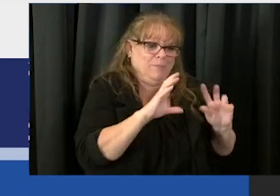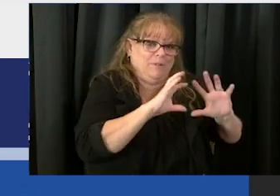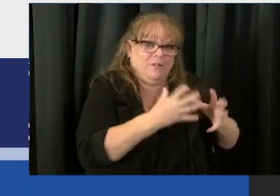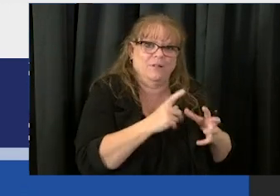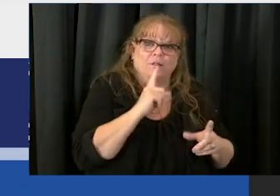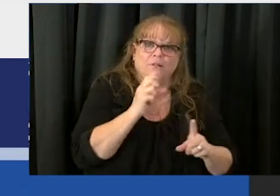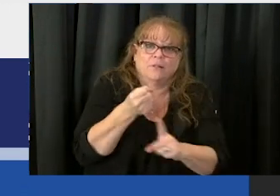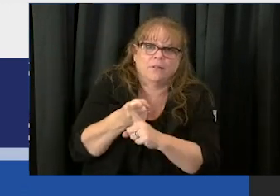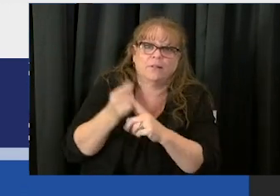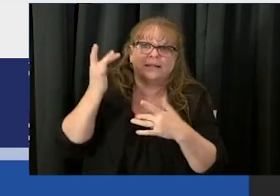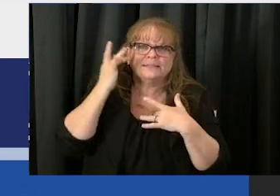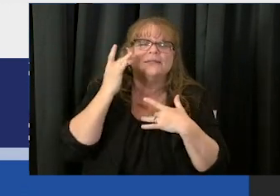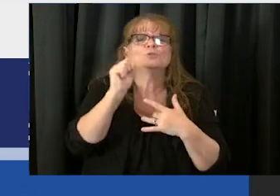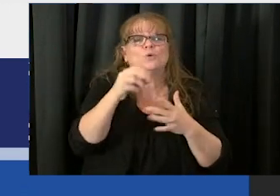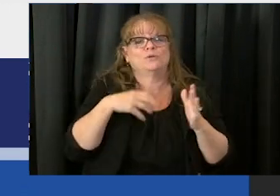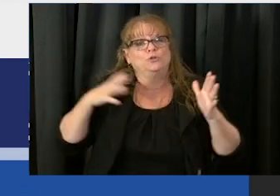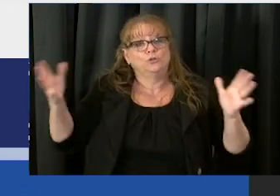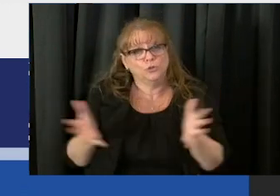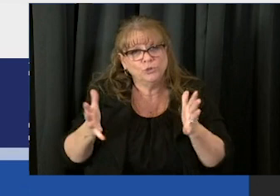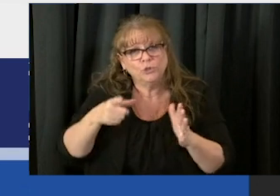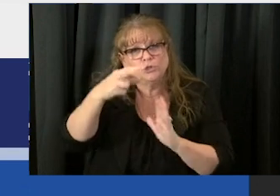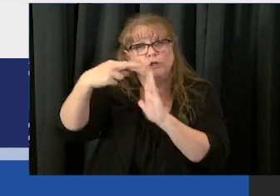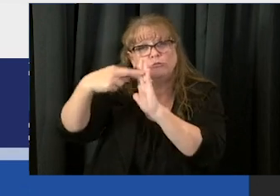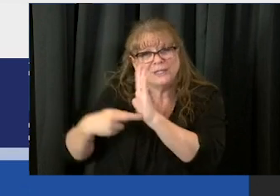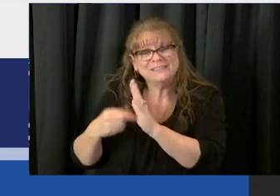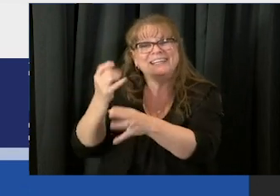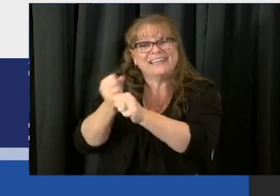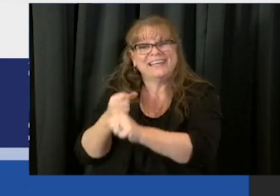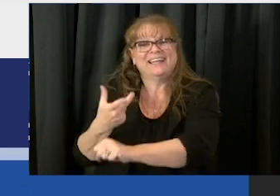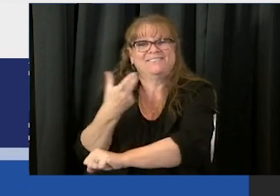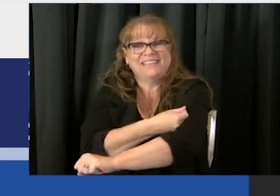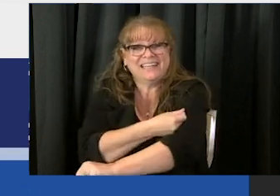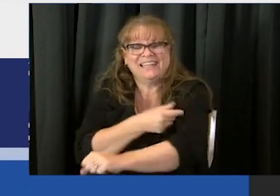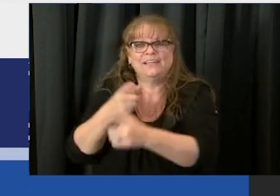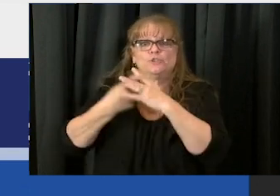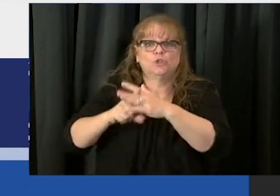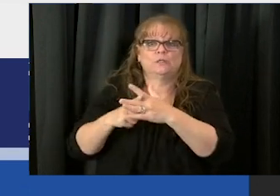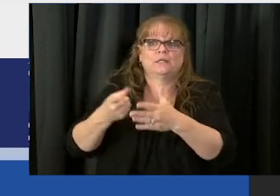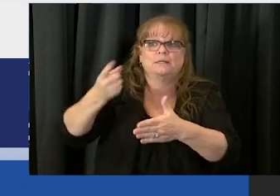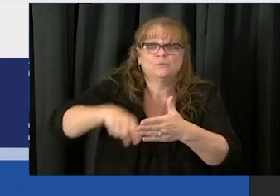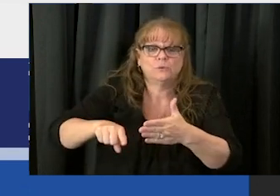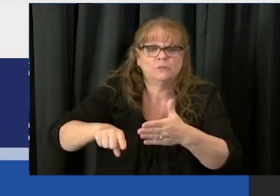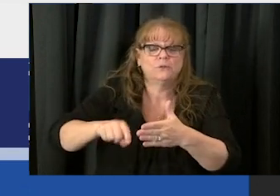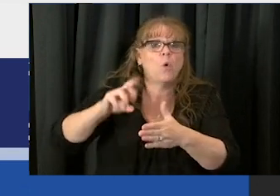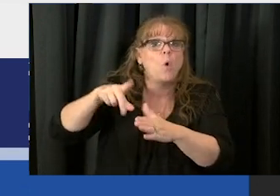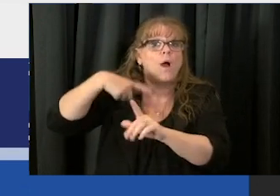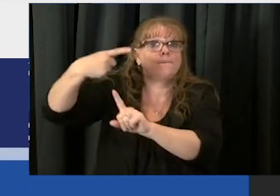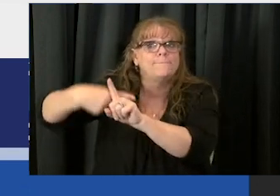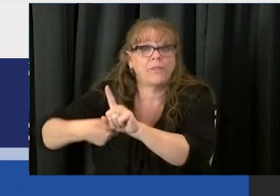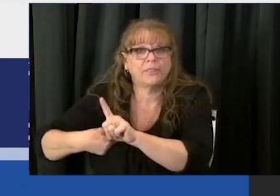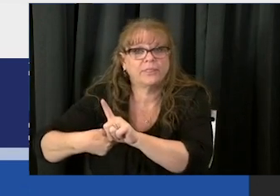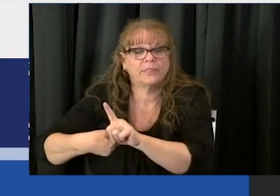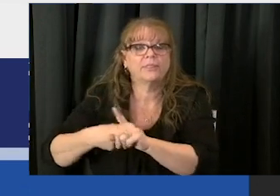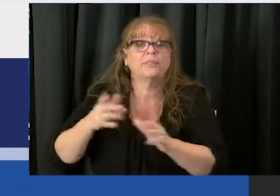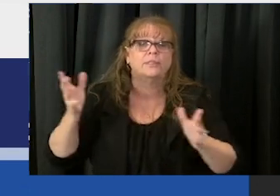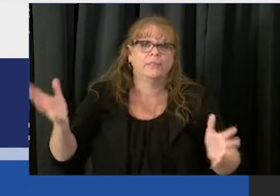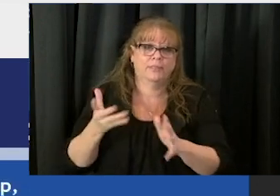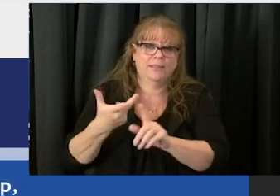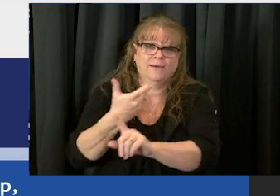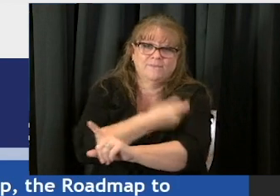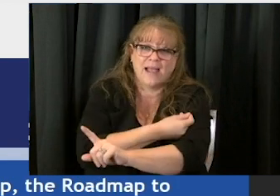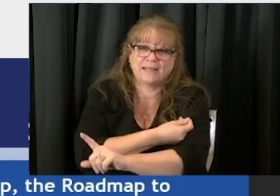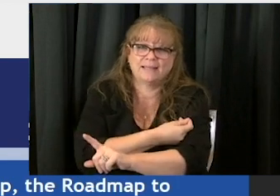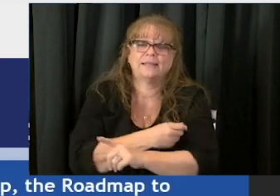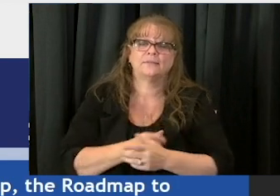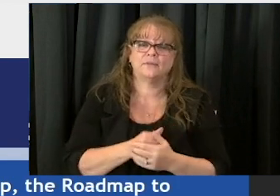out and want it. And that's the goal of what we're operationalizing right here today. Back to school, very exciting